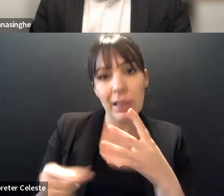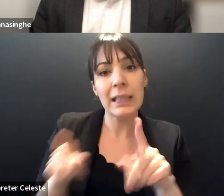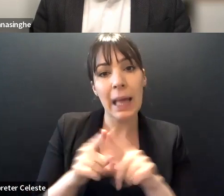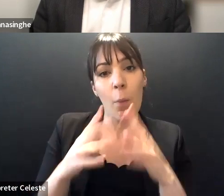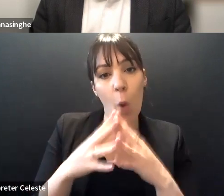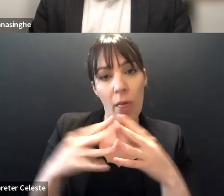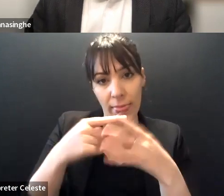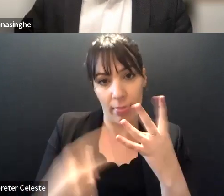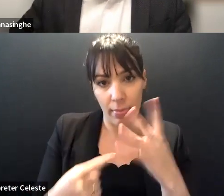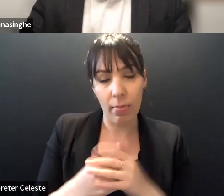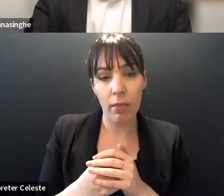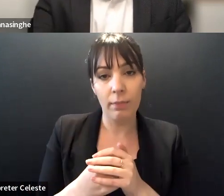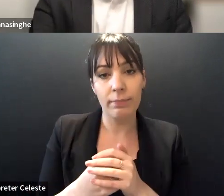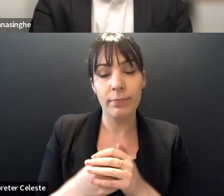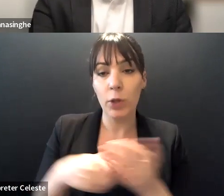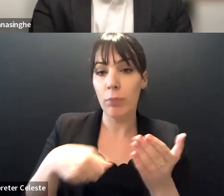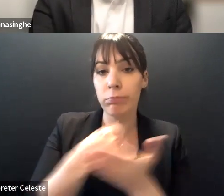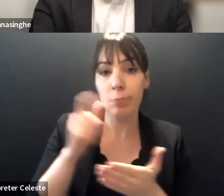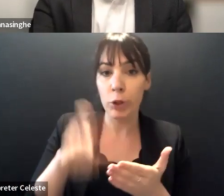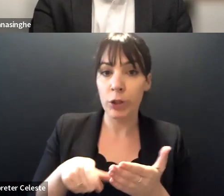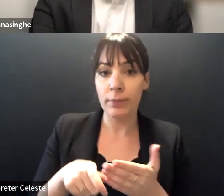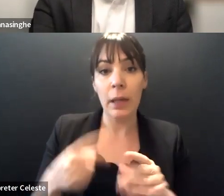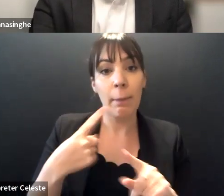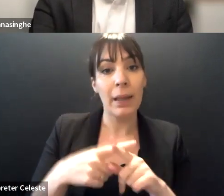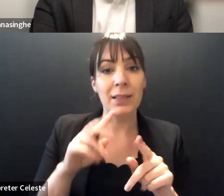leave it at that and pass it on to the next panelist.